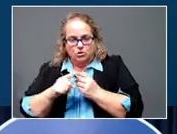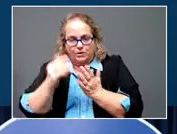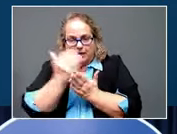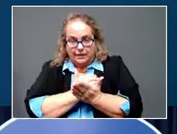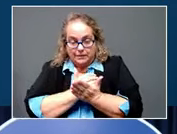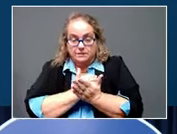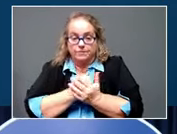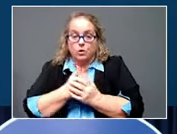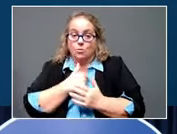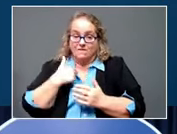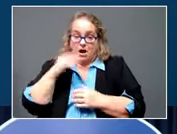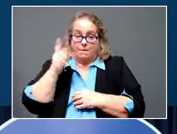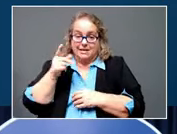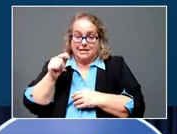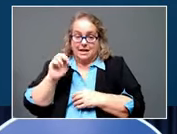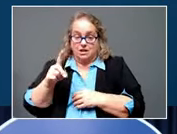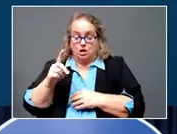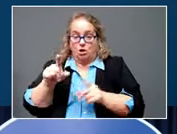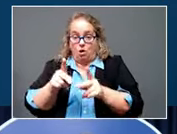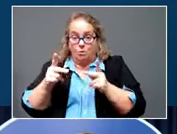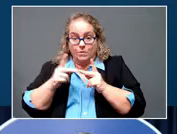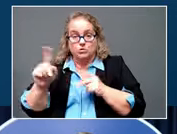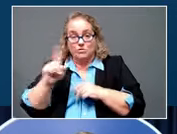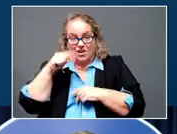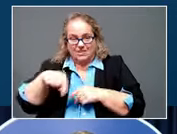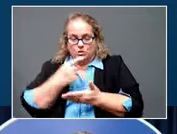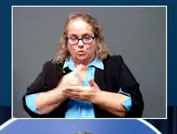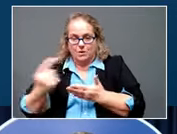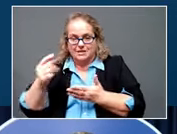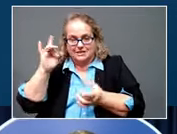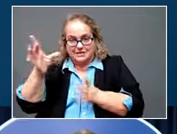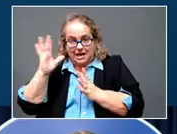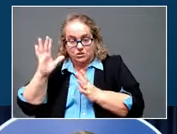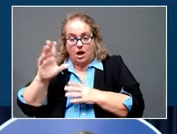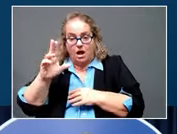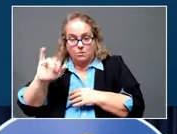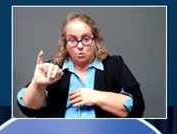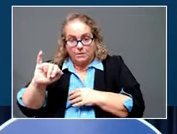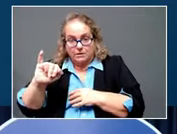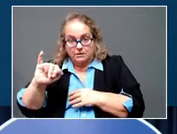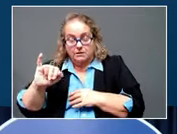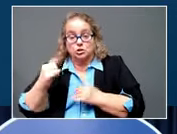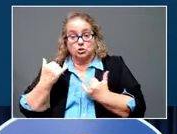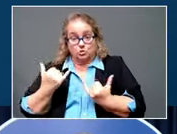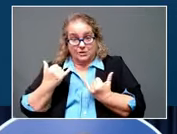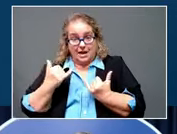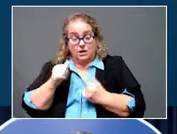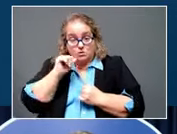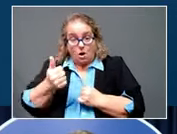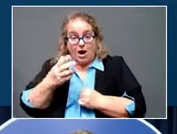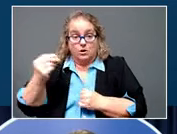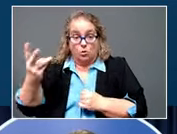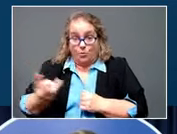locations for this week's Disaster Unemployment Insurance Clinics. So today, tomorrow, and Wednesday, that's